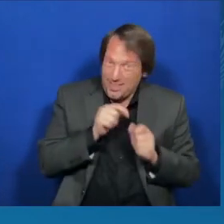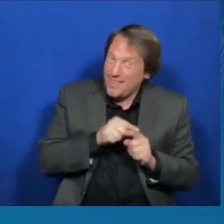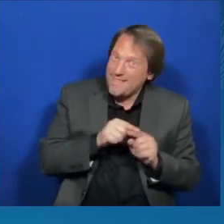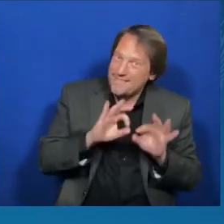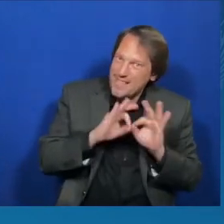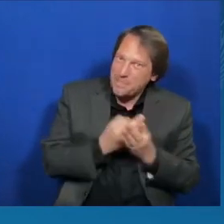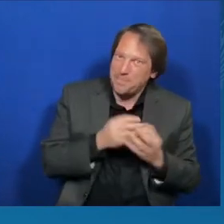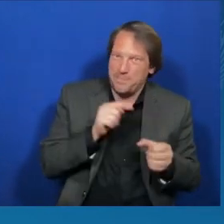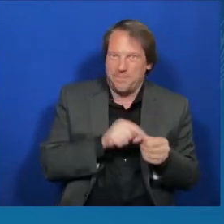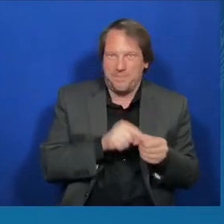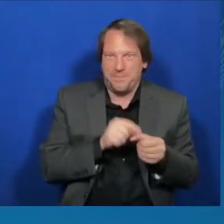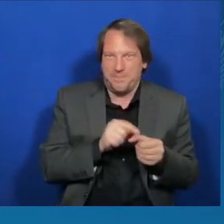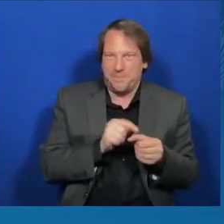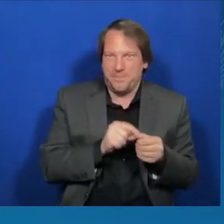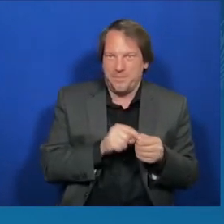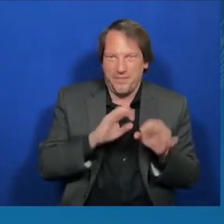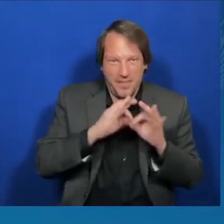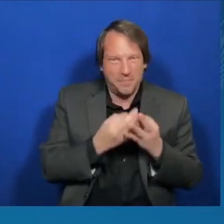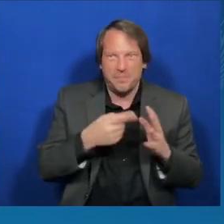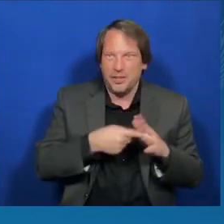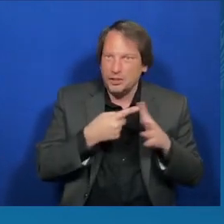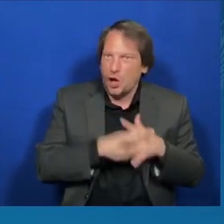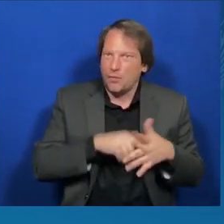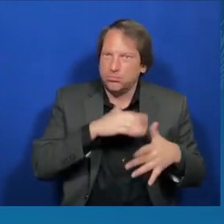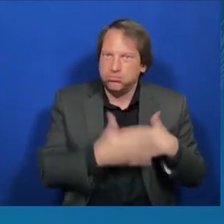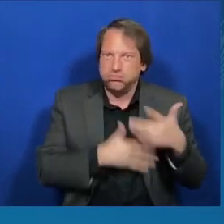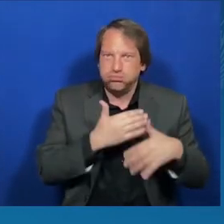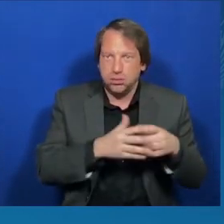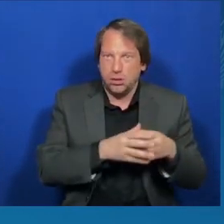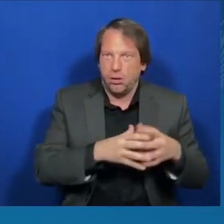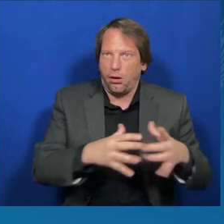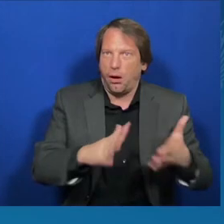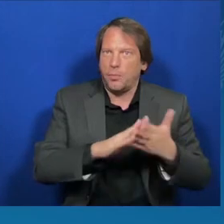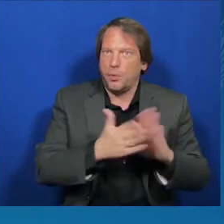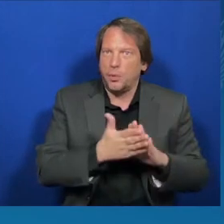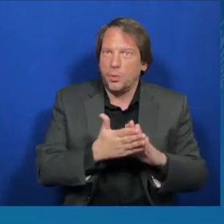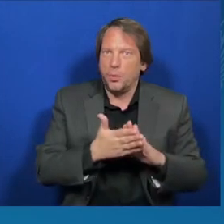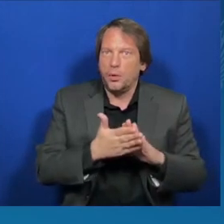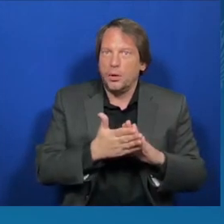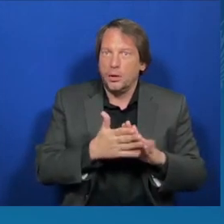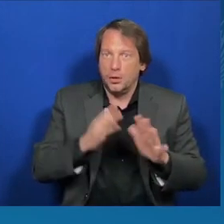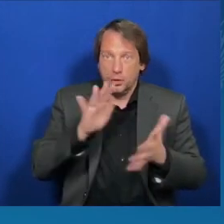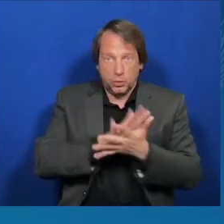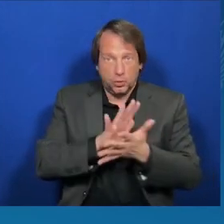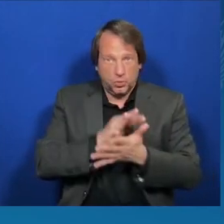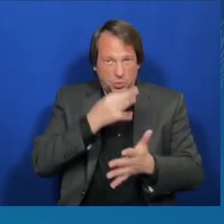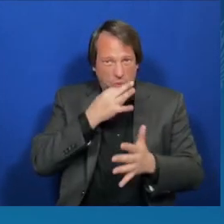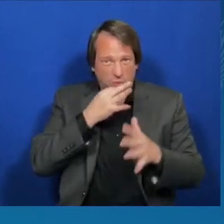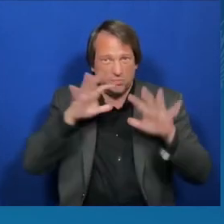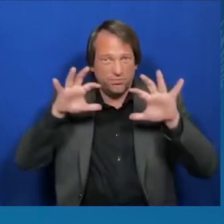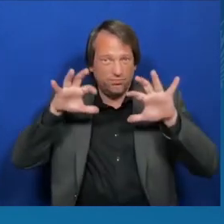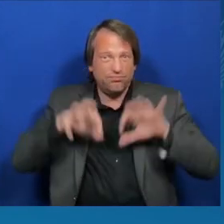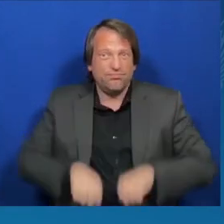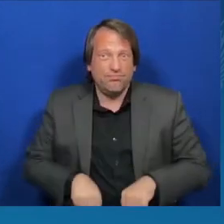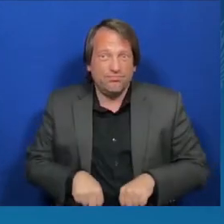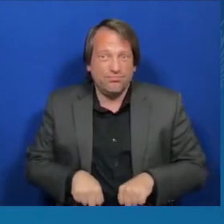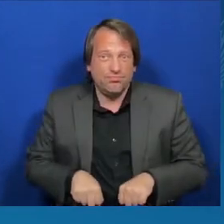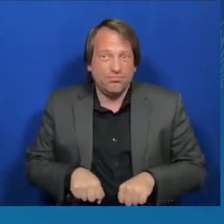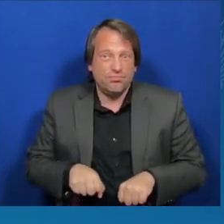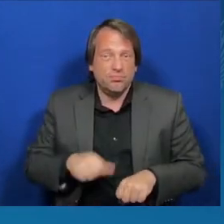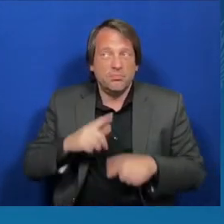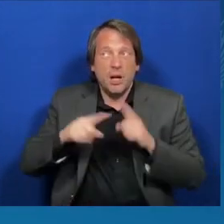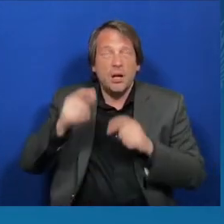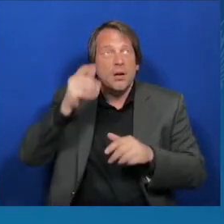but the memory of it will never be erased. And let us, through the courage and the call